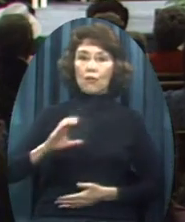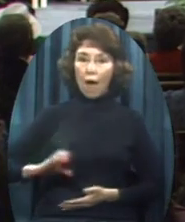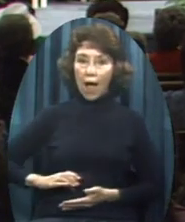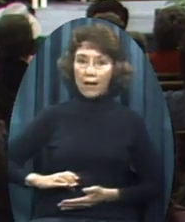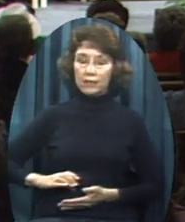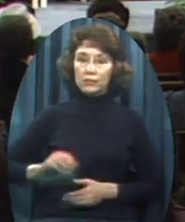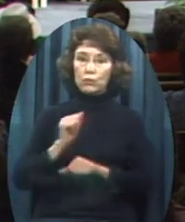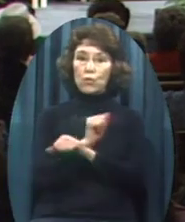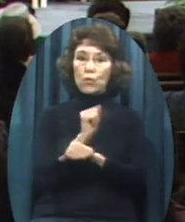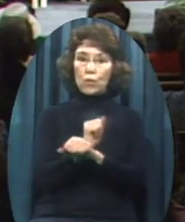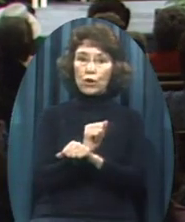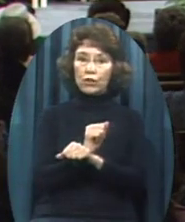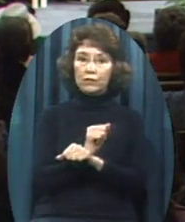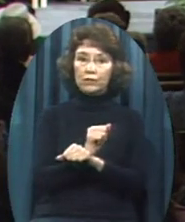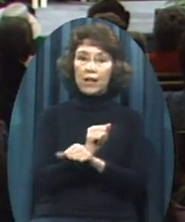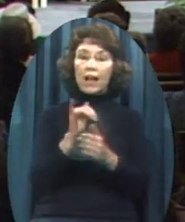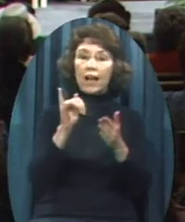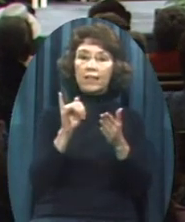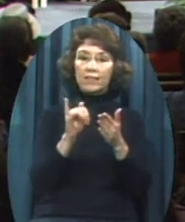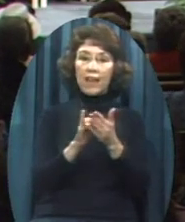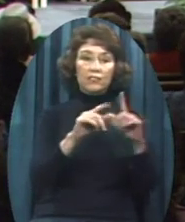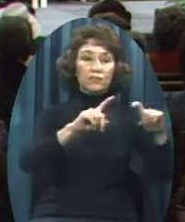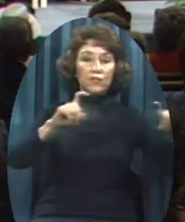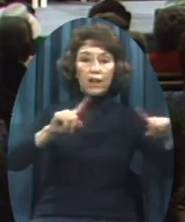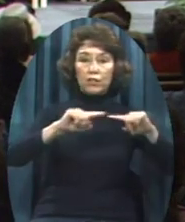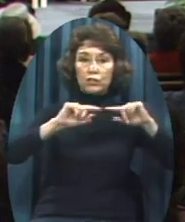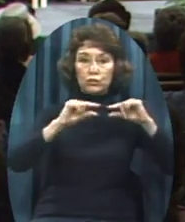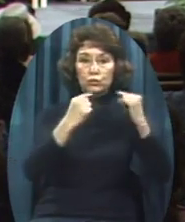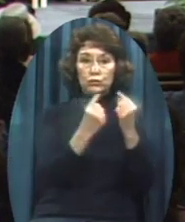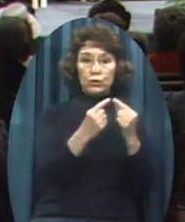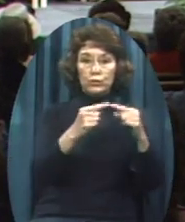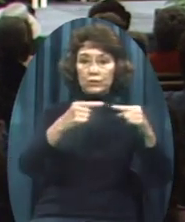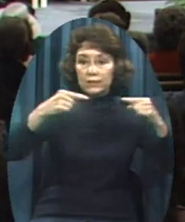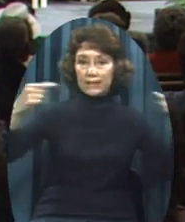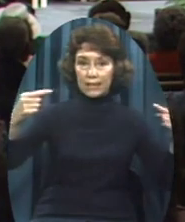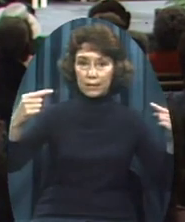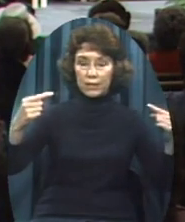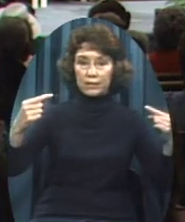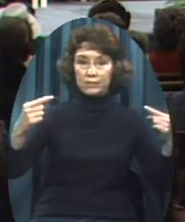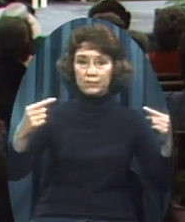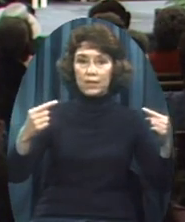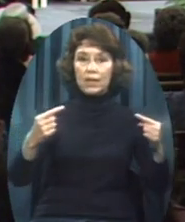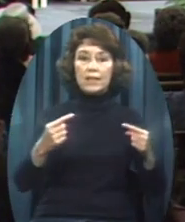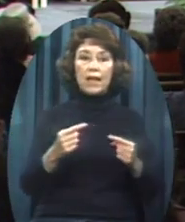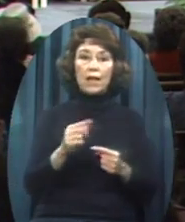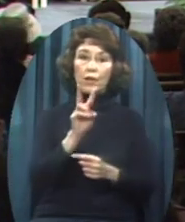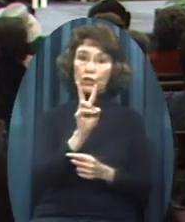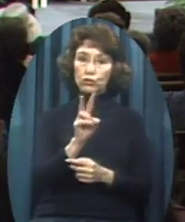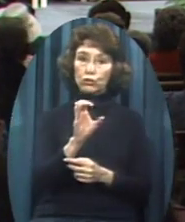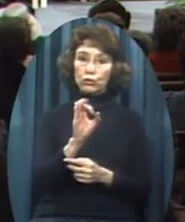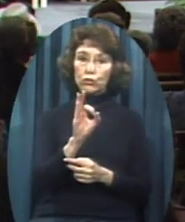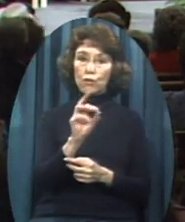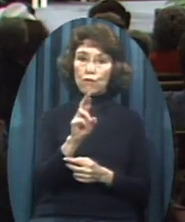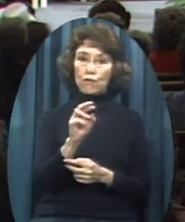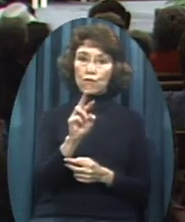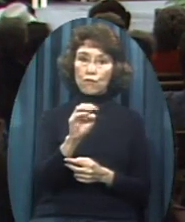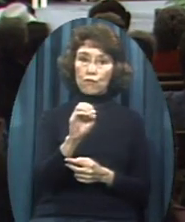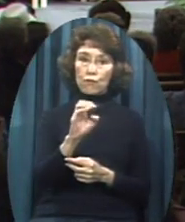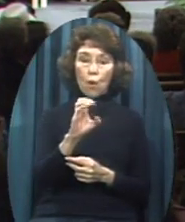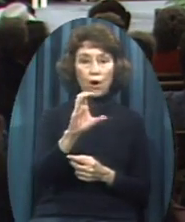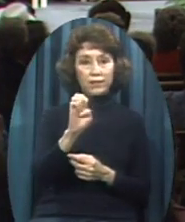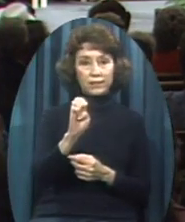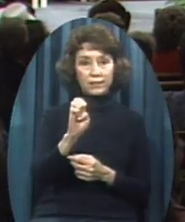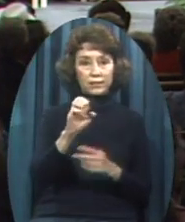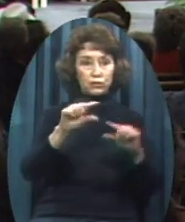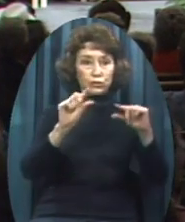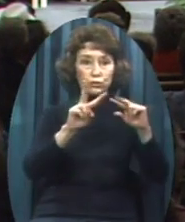himself. There are only two forces in the world, the forces of Christ and the forces of Satan. And the great controversy has always been